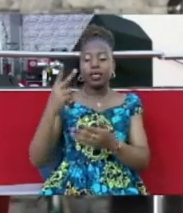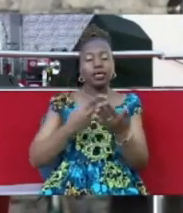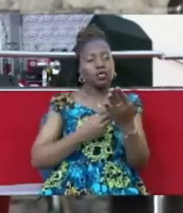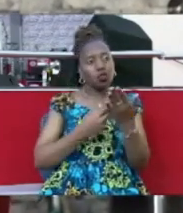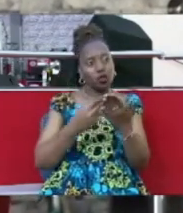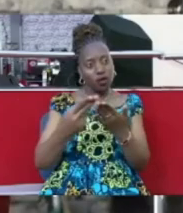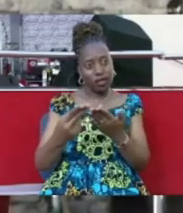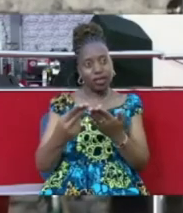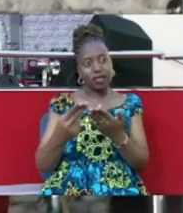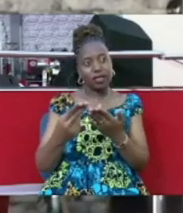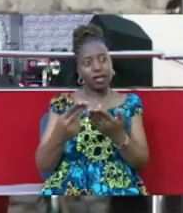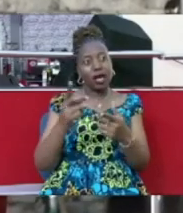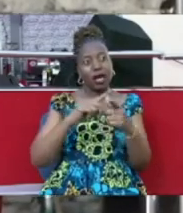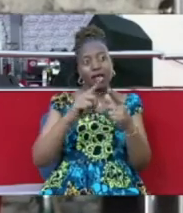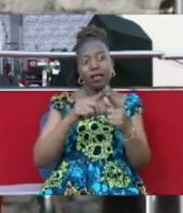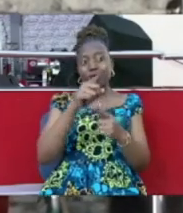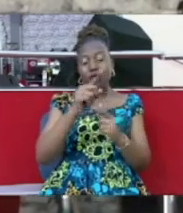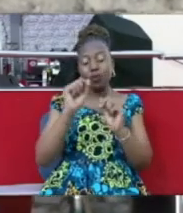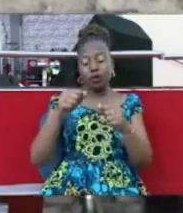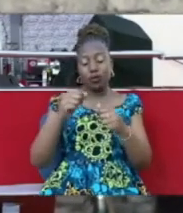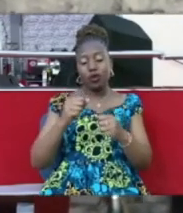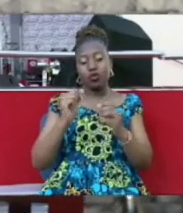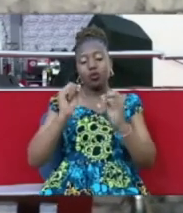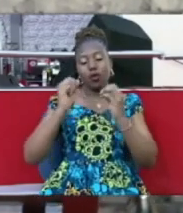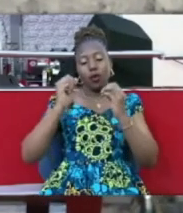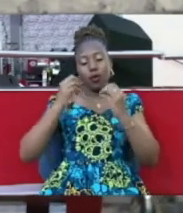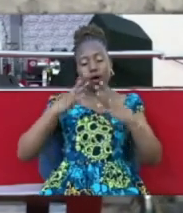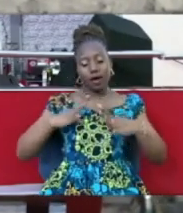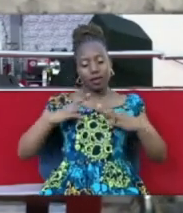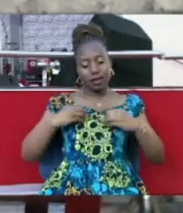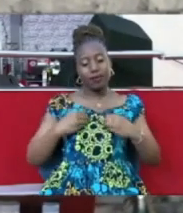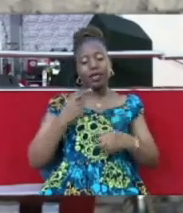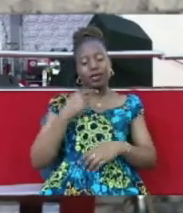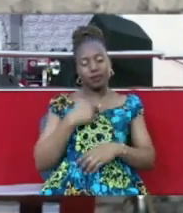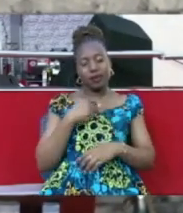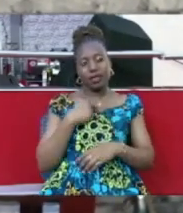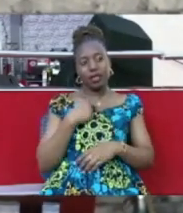to say is, woe unto me, for I am undone.